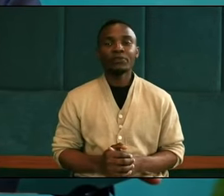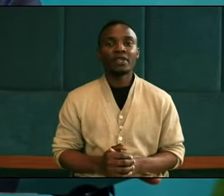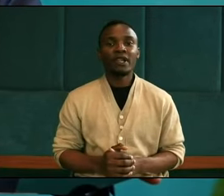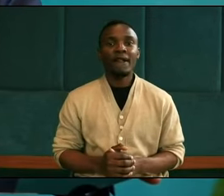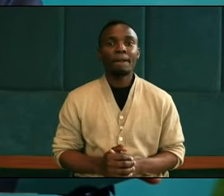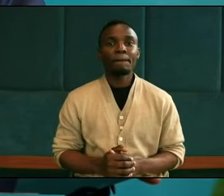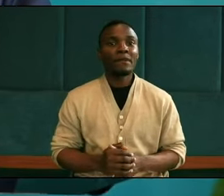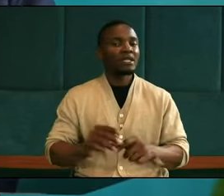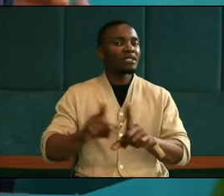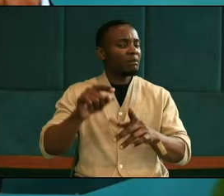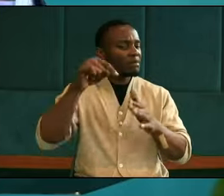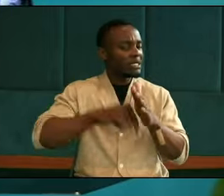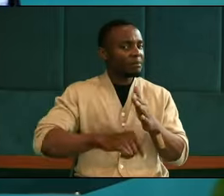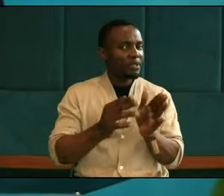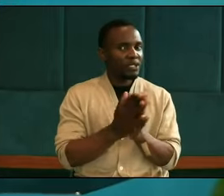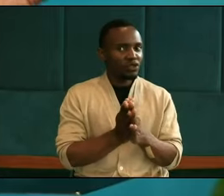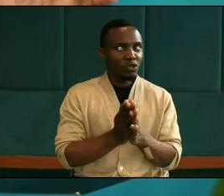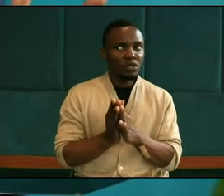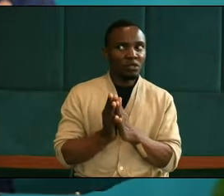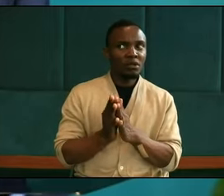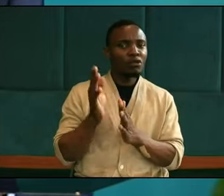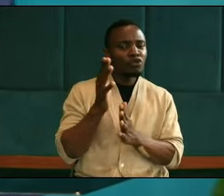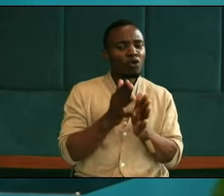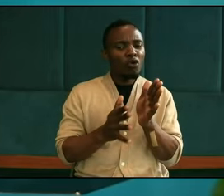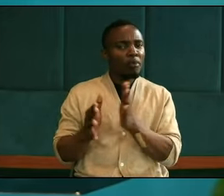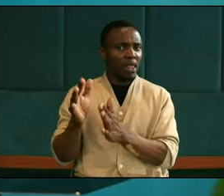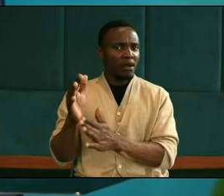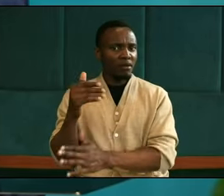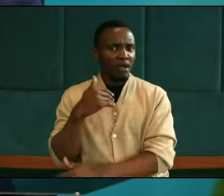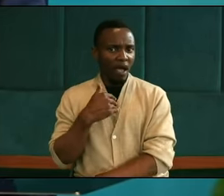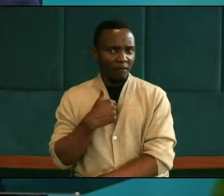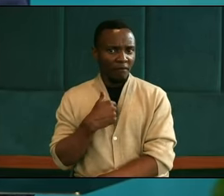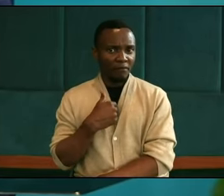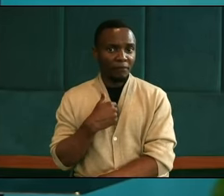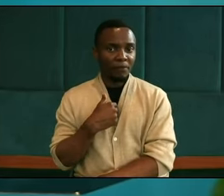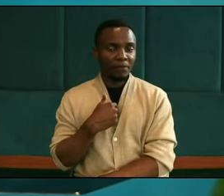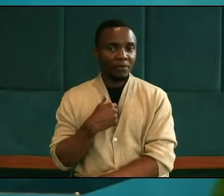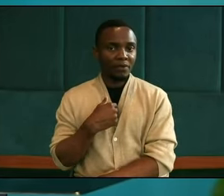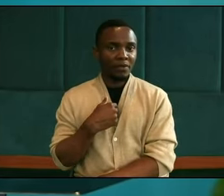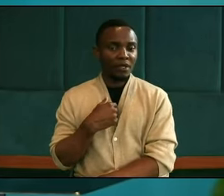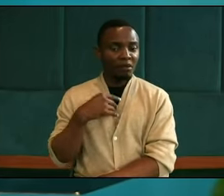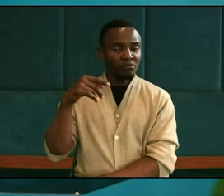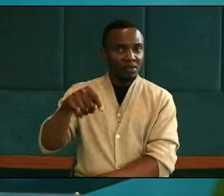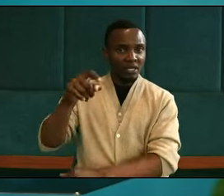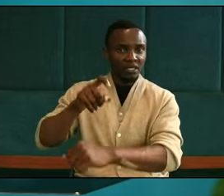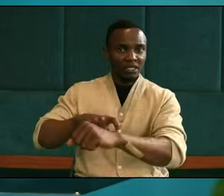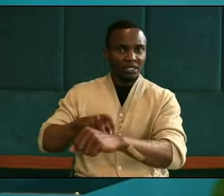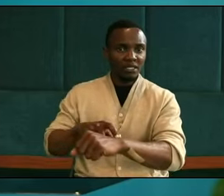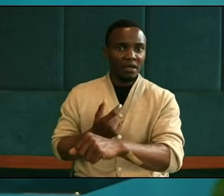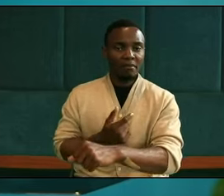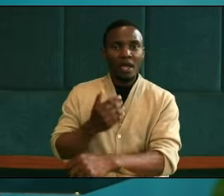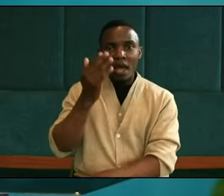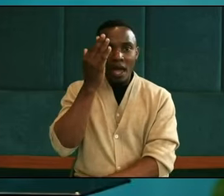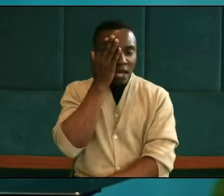story, a scheme had been planned in such a way that at this point in time,